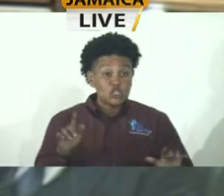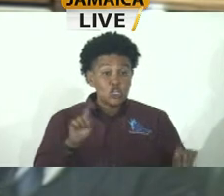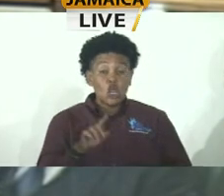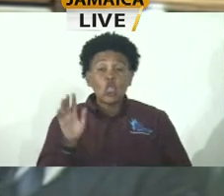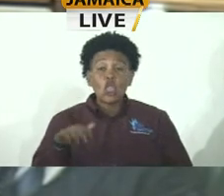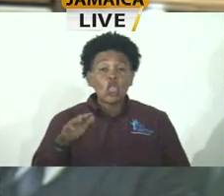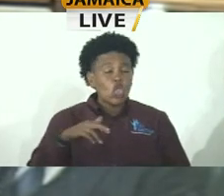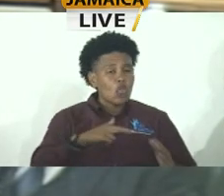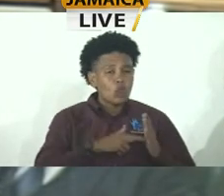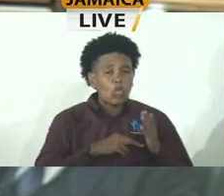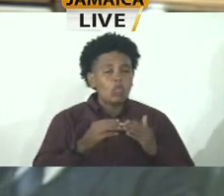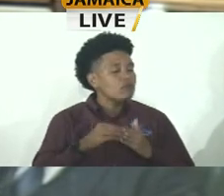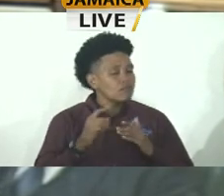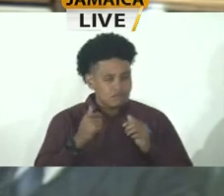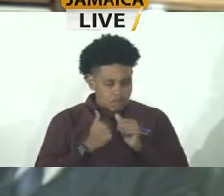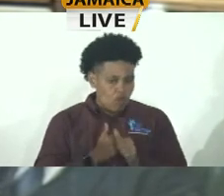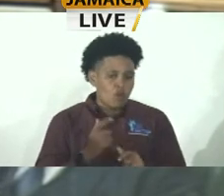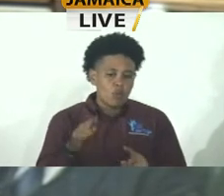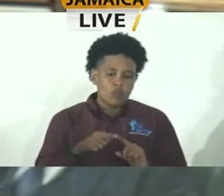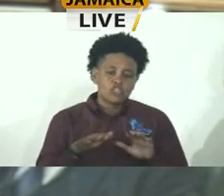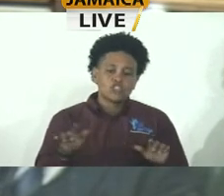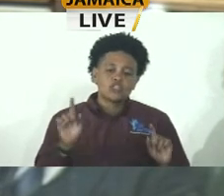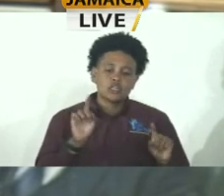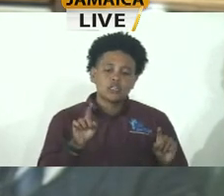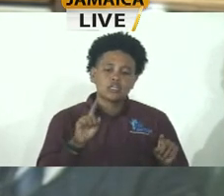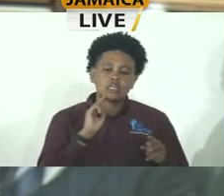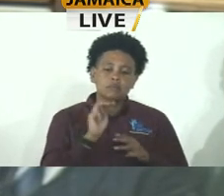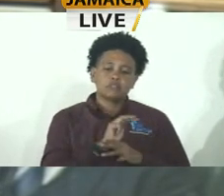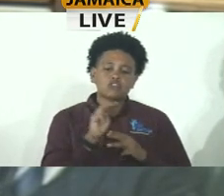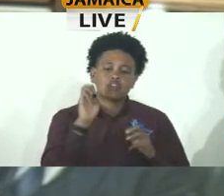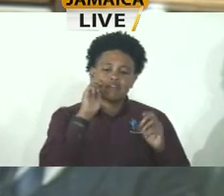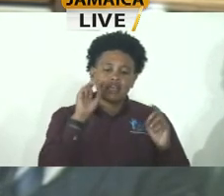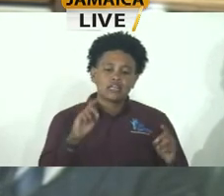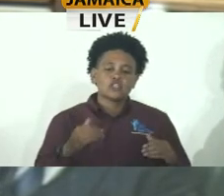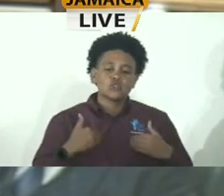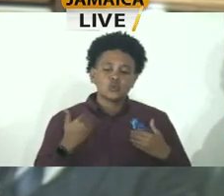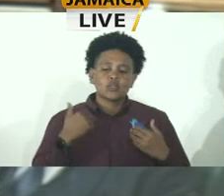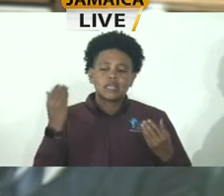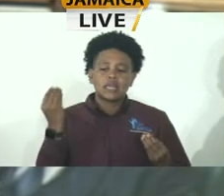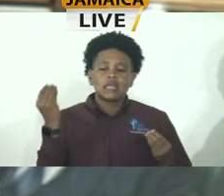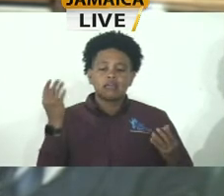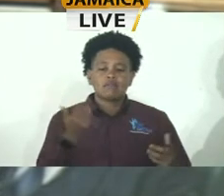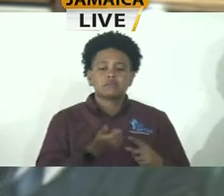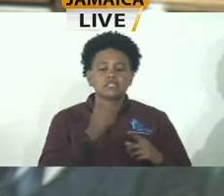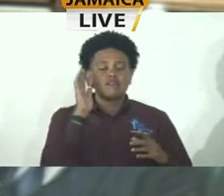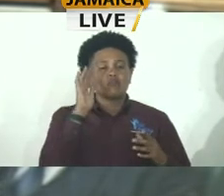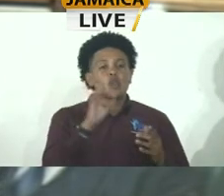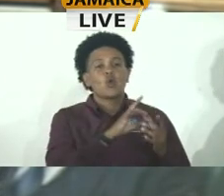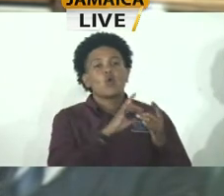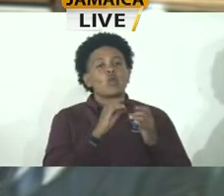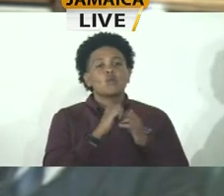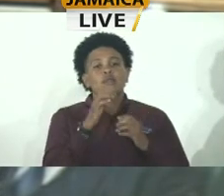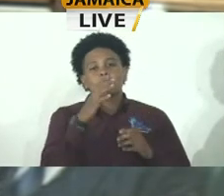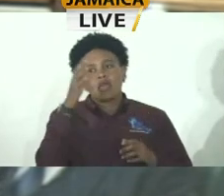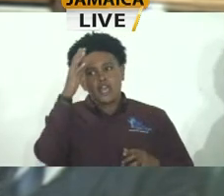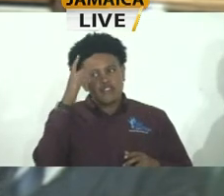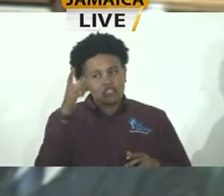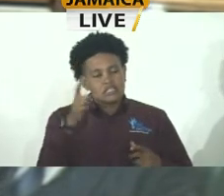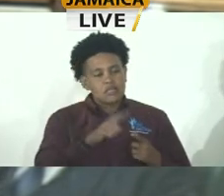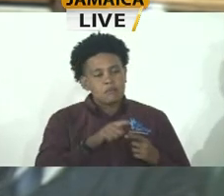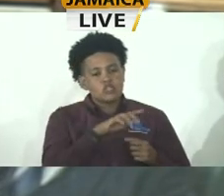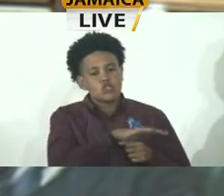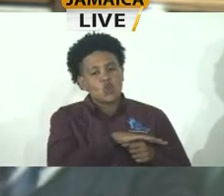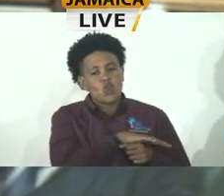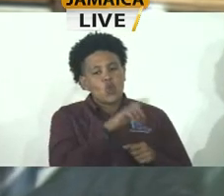attendance the ministry of education youth and information will coordinate with parents and local